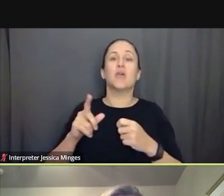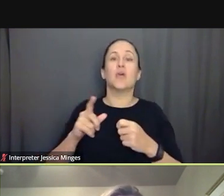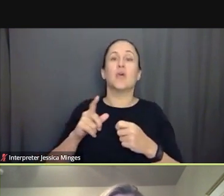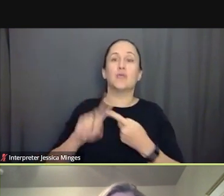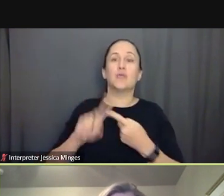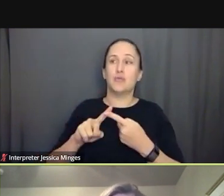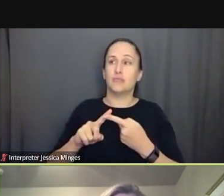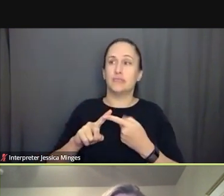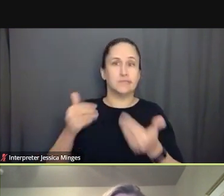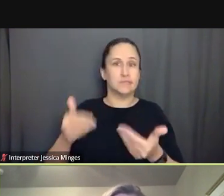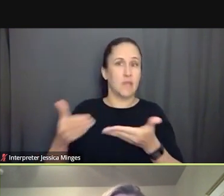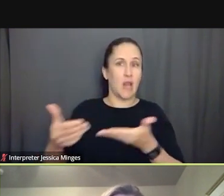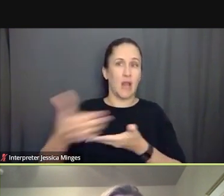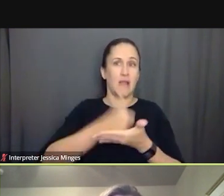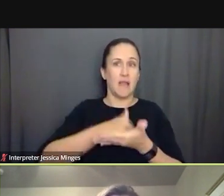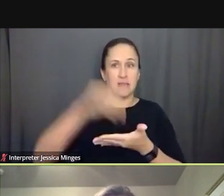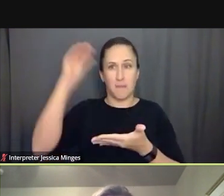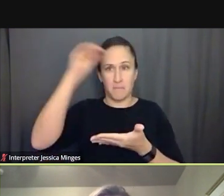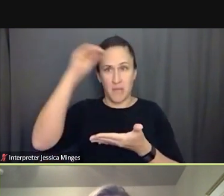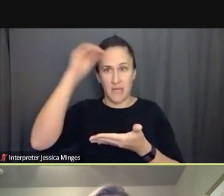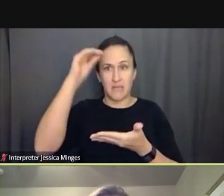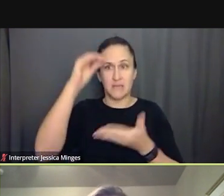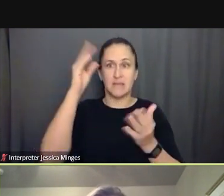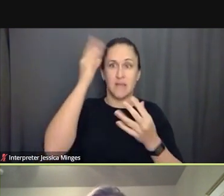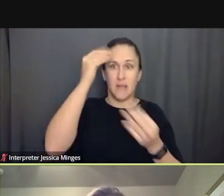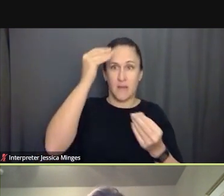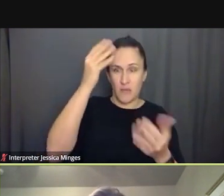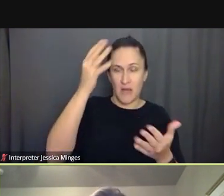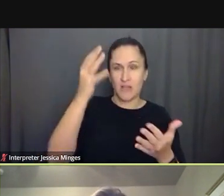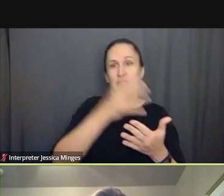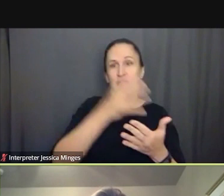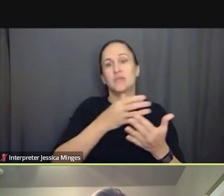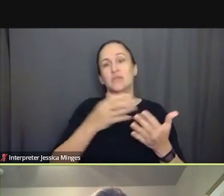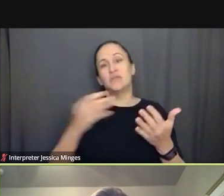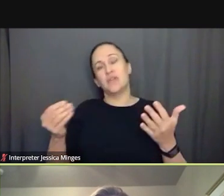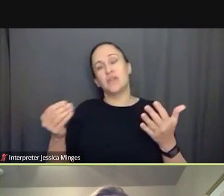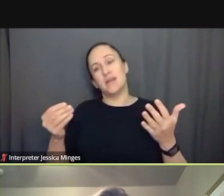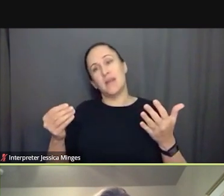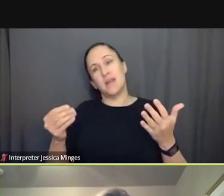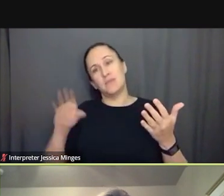collect opinions and information and